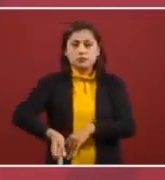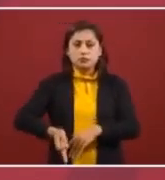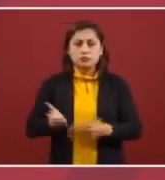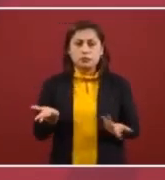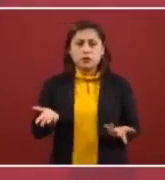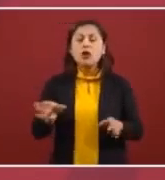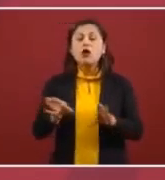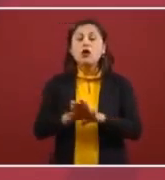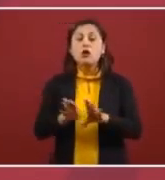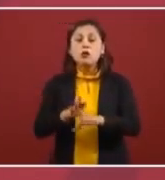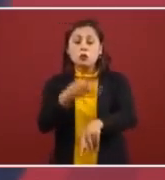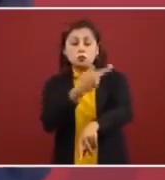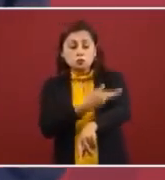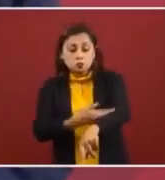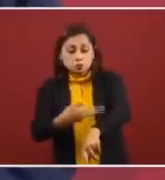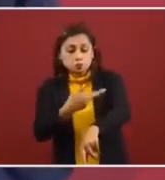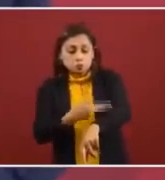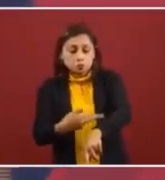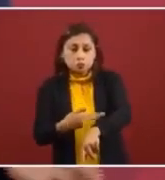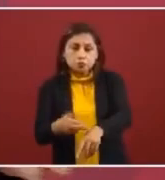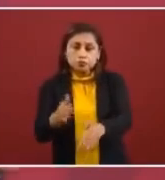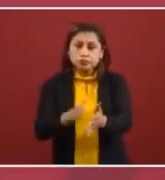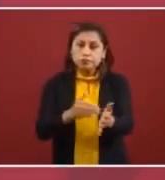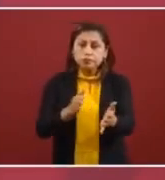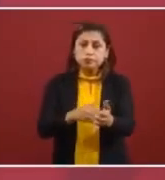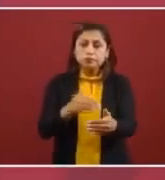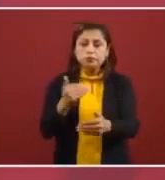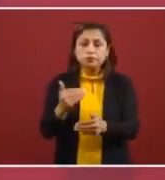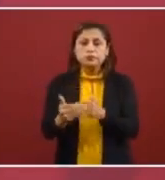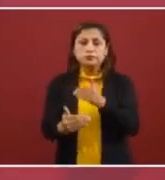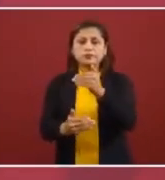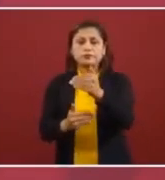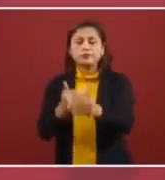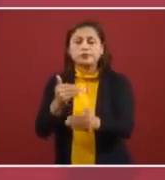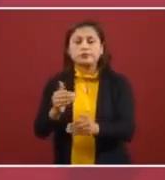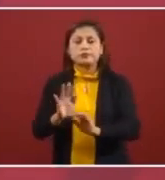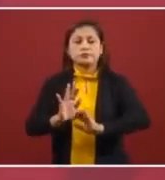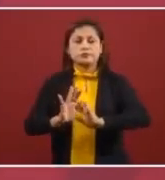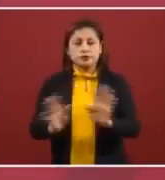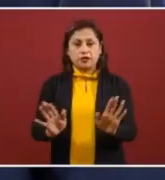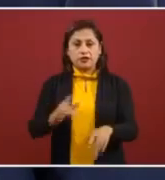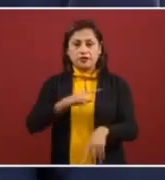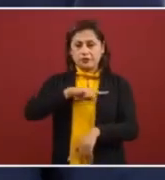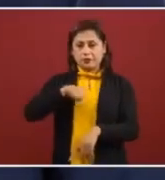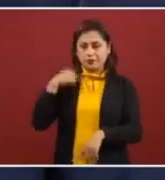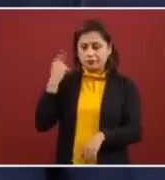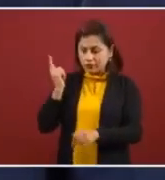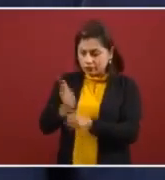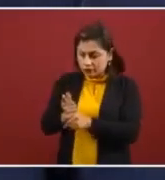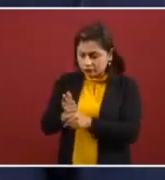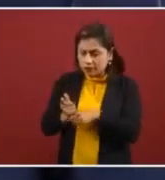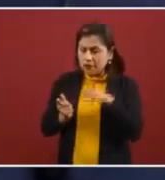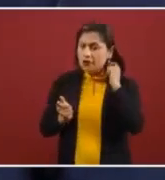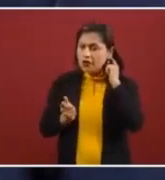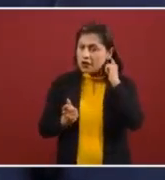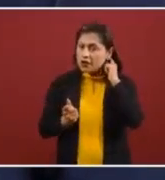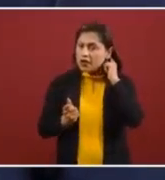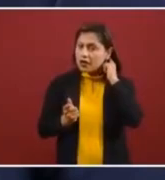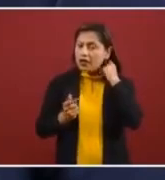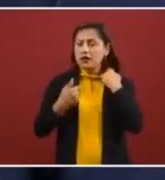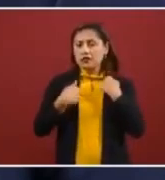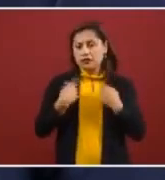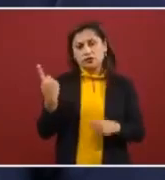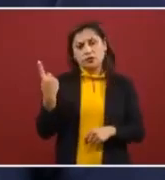They would do the paperwork until we found out. And I gave the